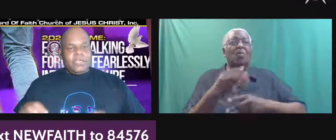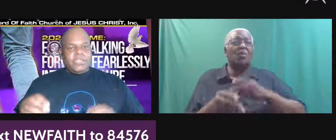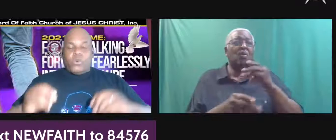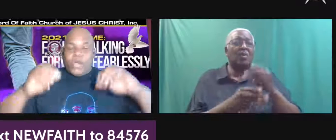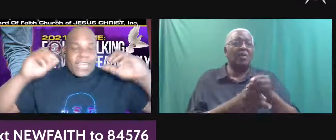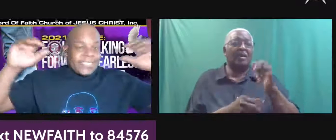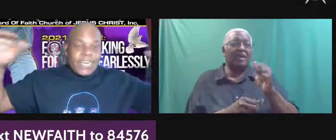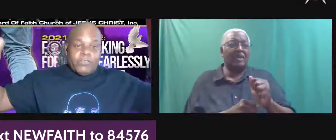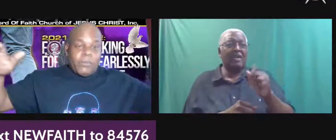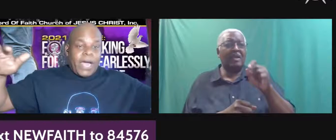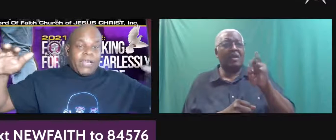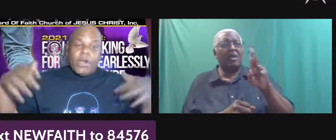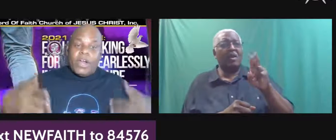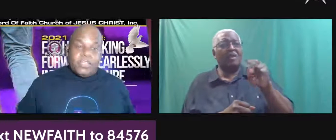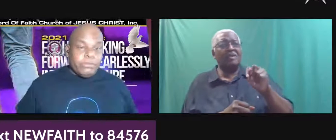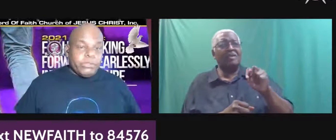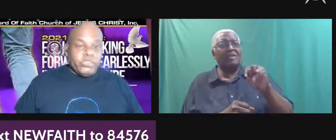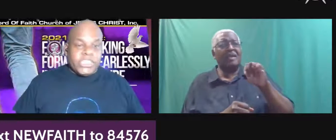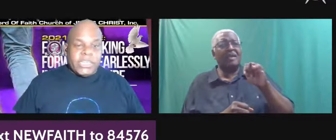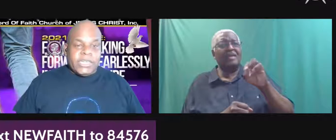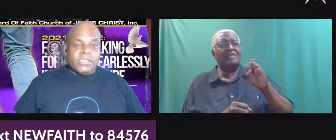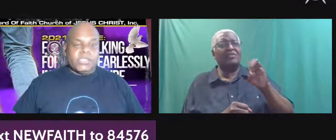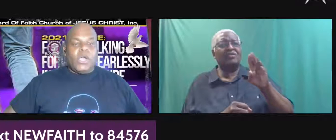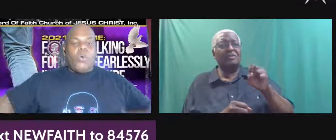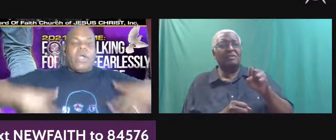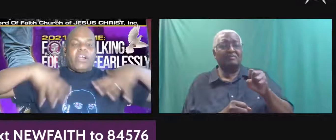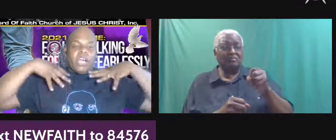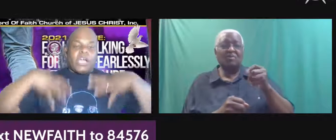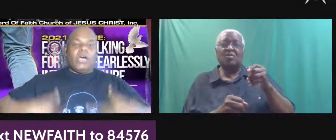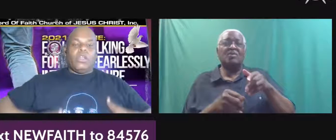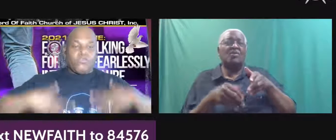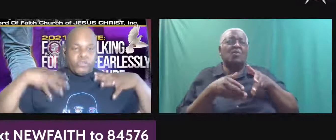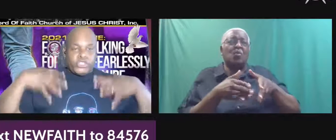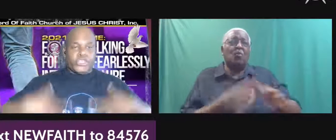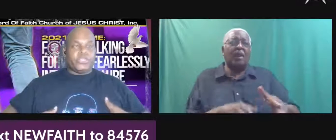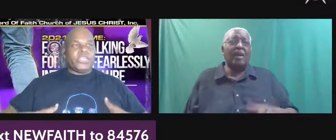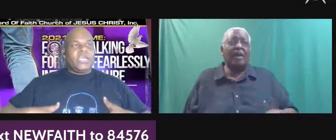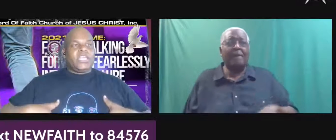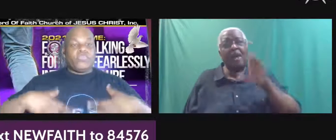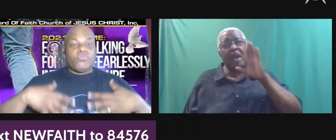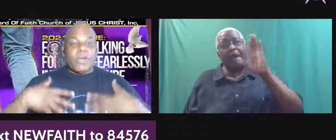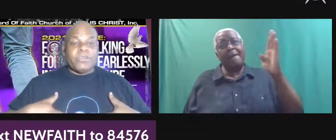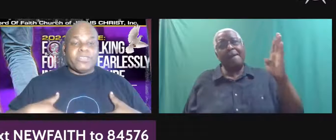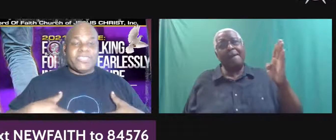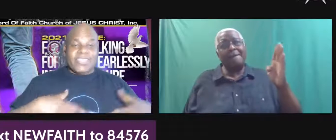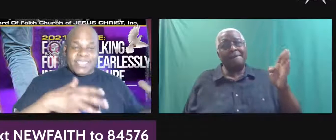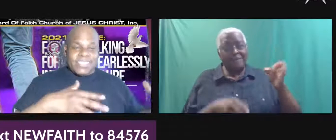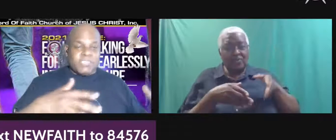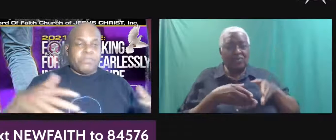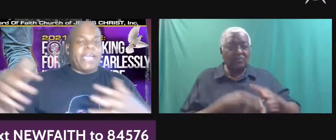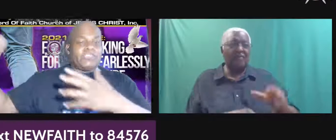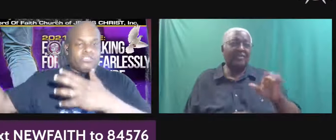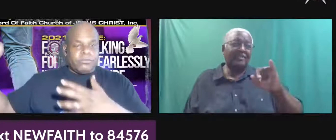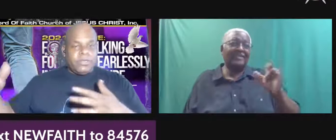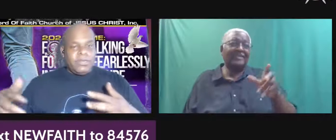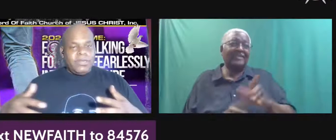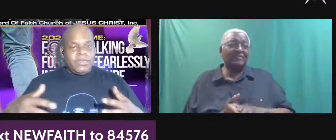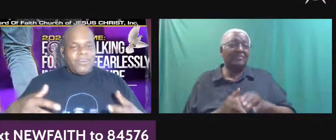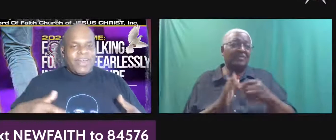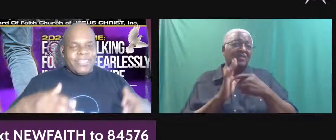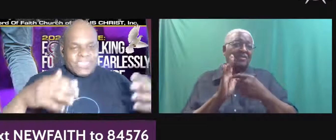Month. So we're asking everybody, wear your blue jeans, wear a colorful shirt to represent the